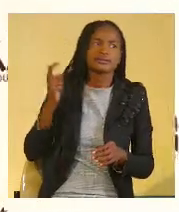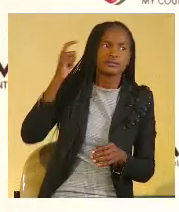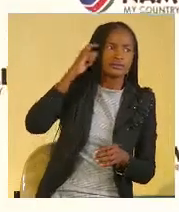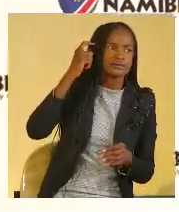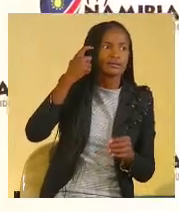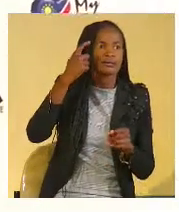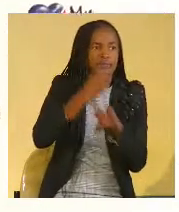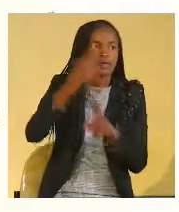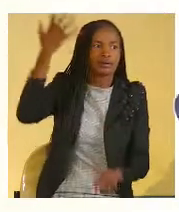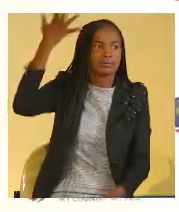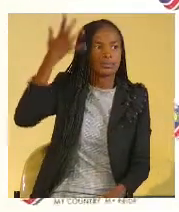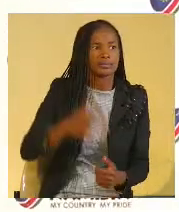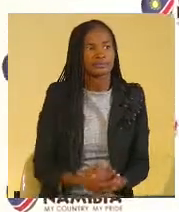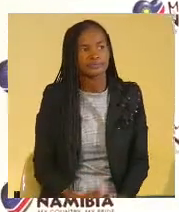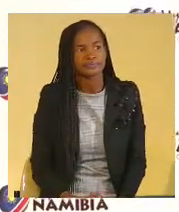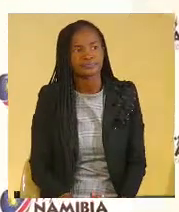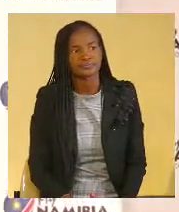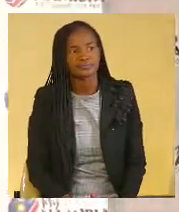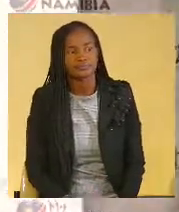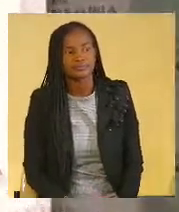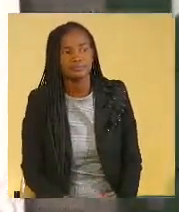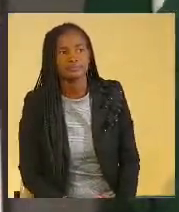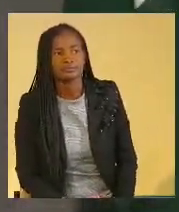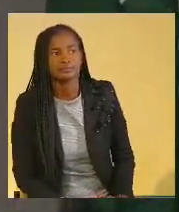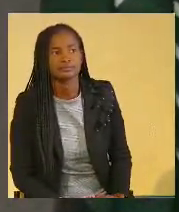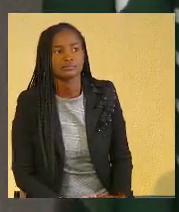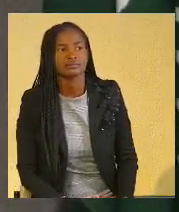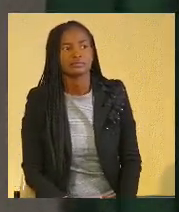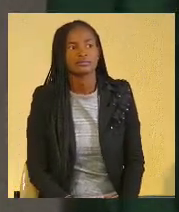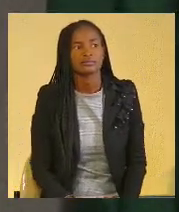Okay, let me start with that.